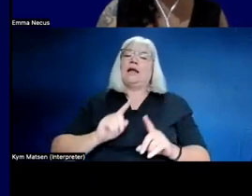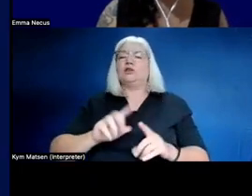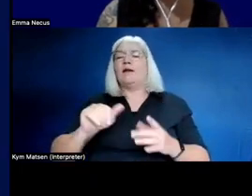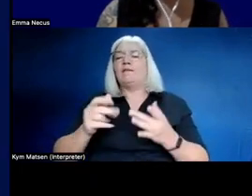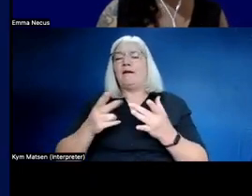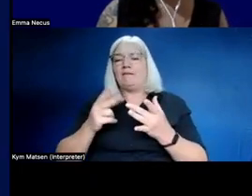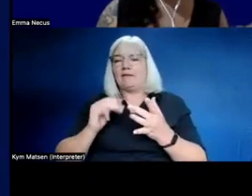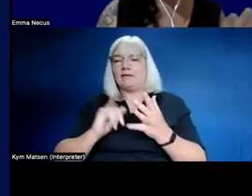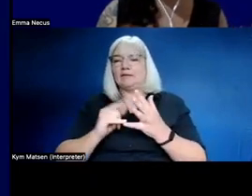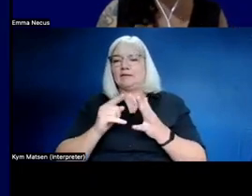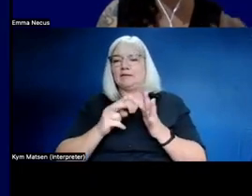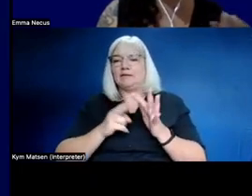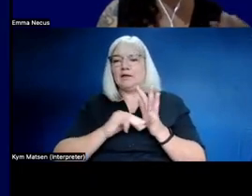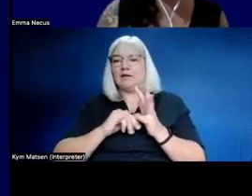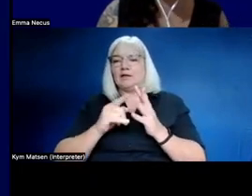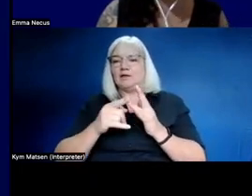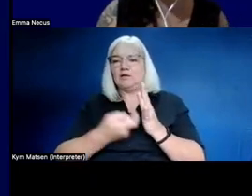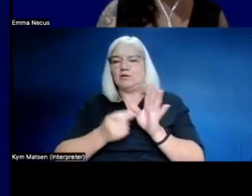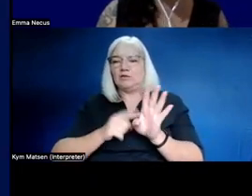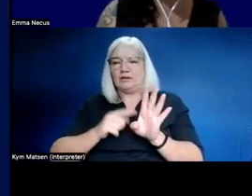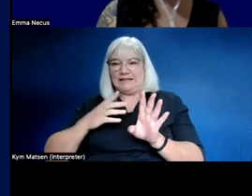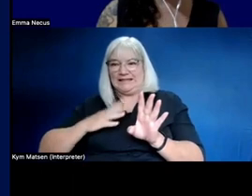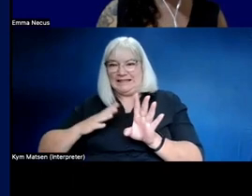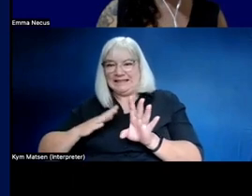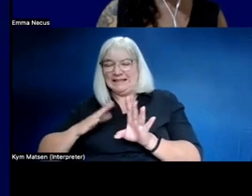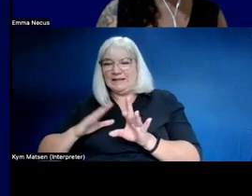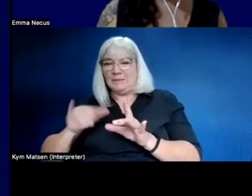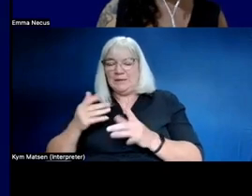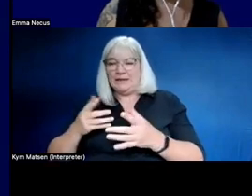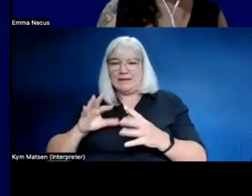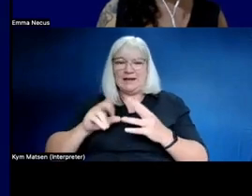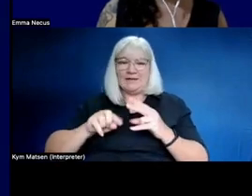make mess and food challenging for her.